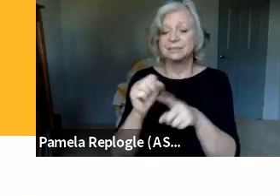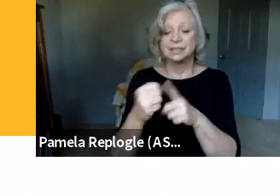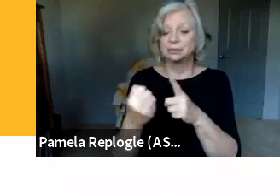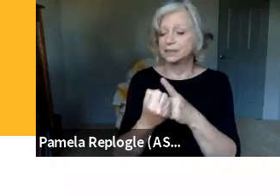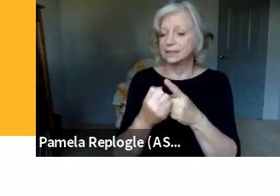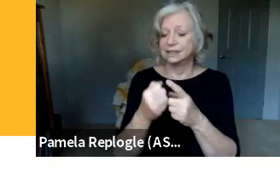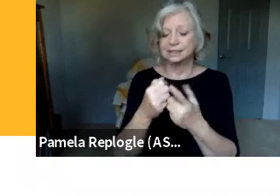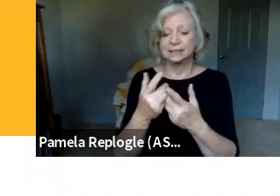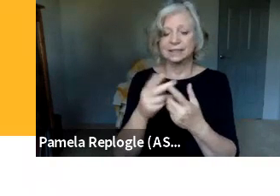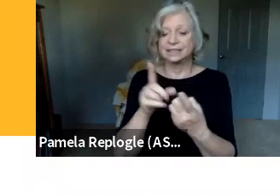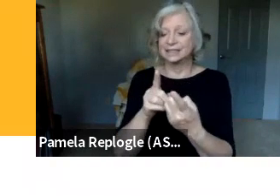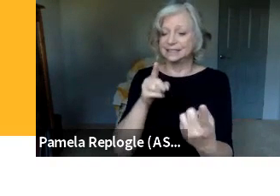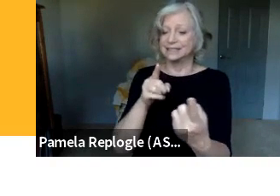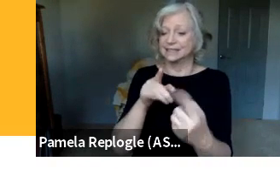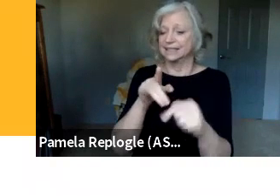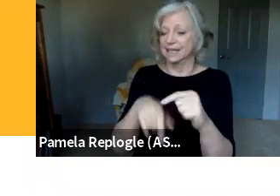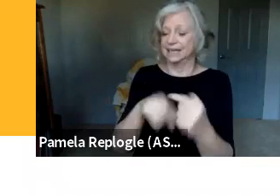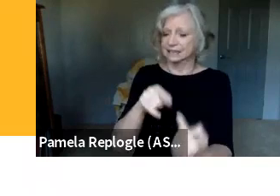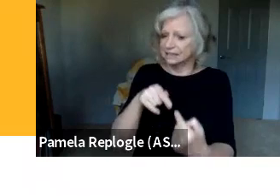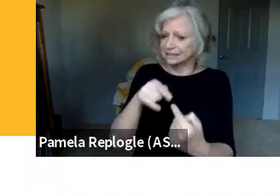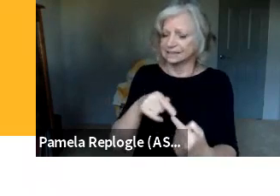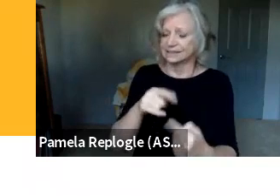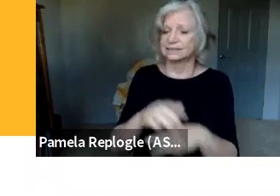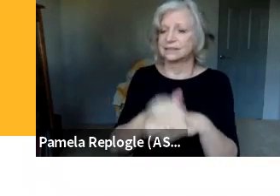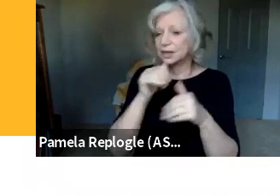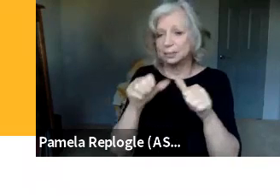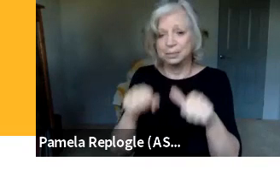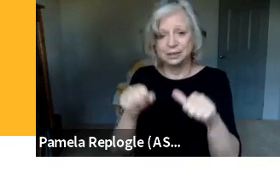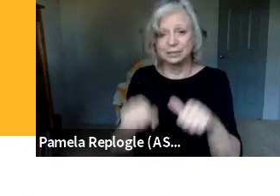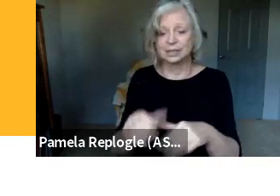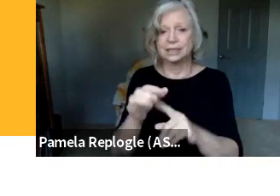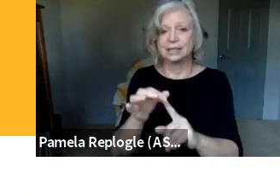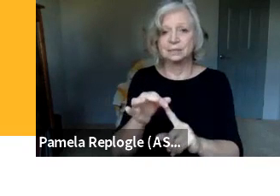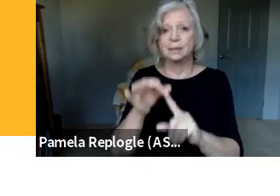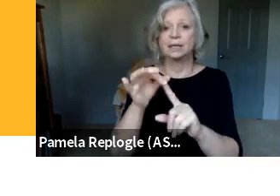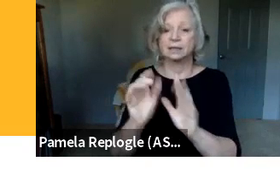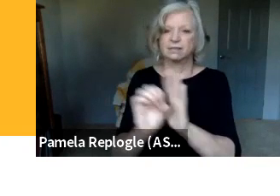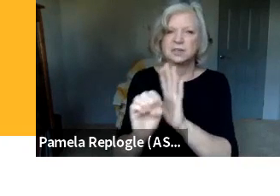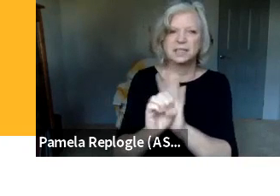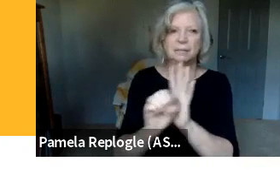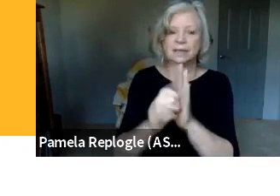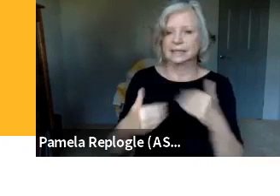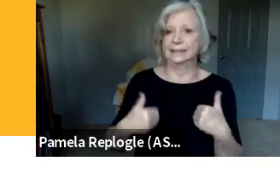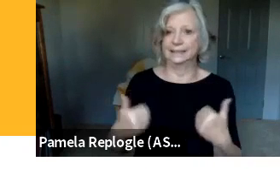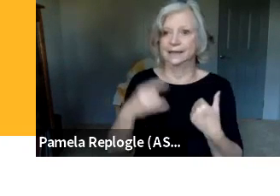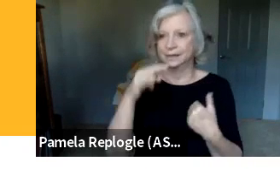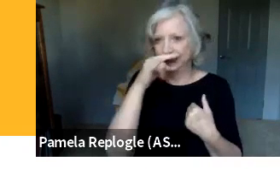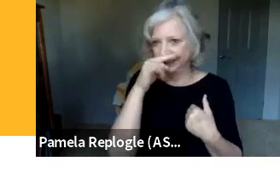physical distancing might not be possible, especially when you're dealing with younger